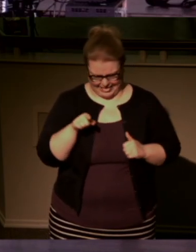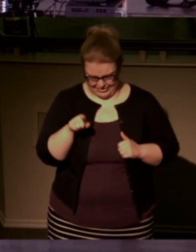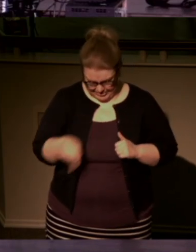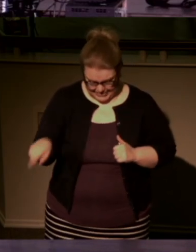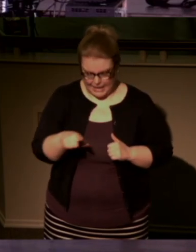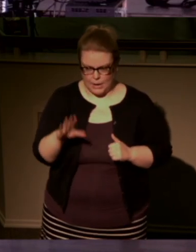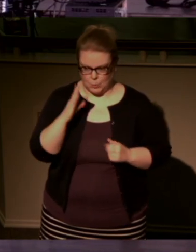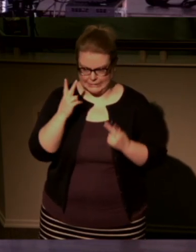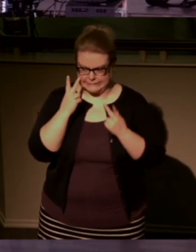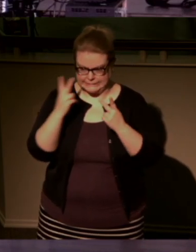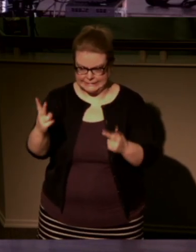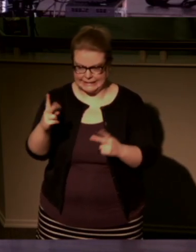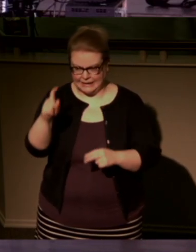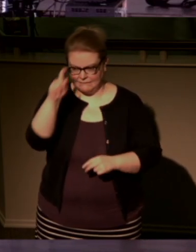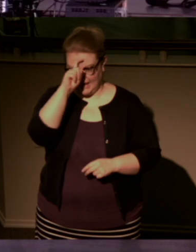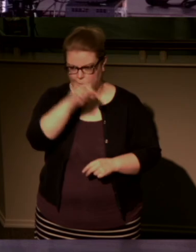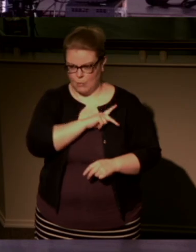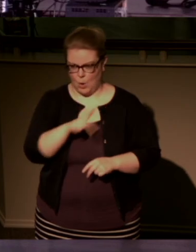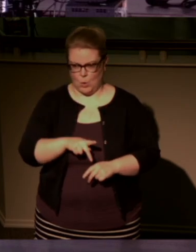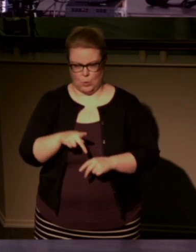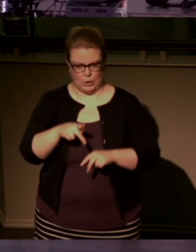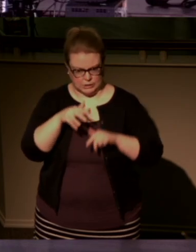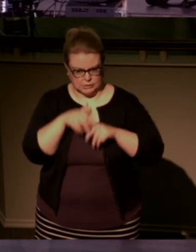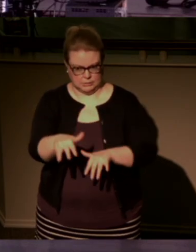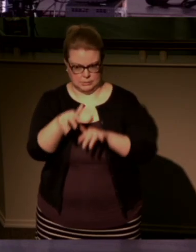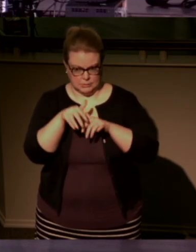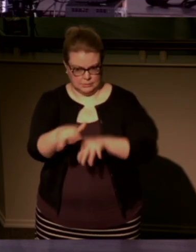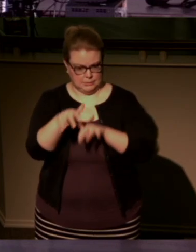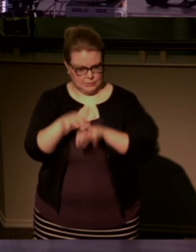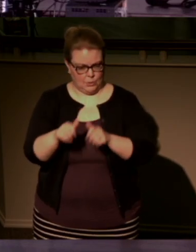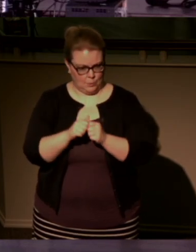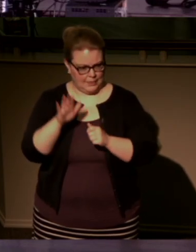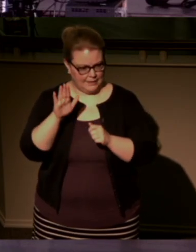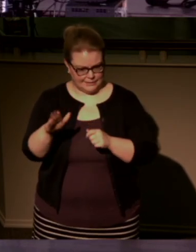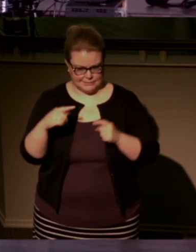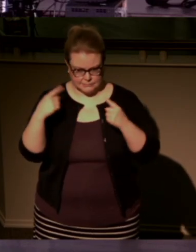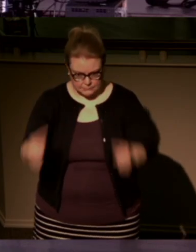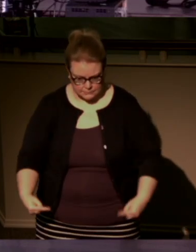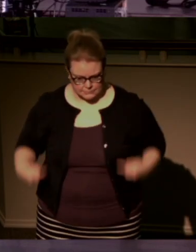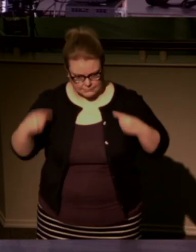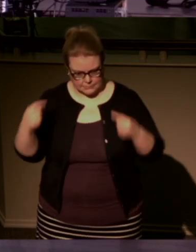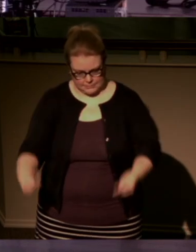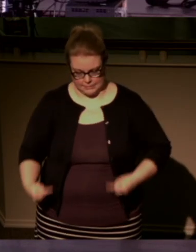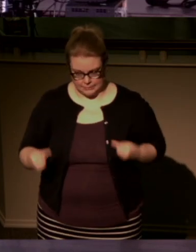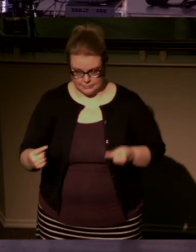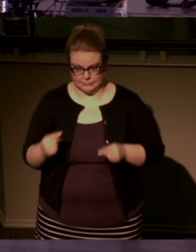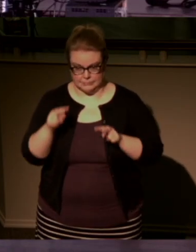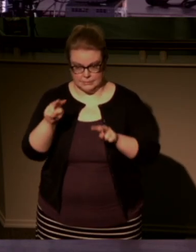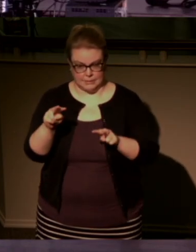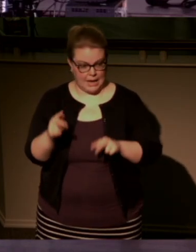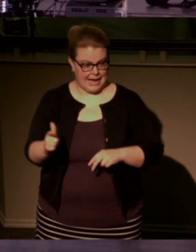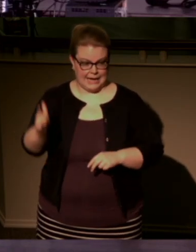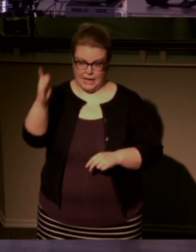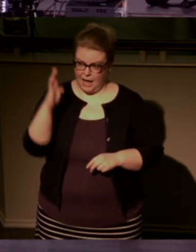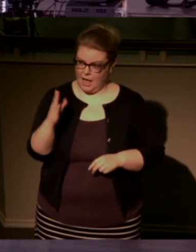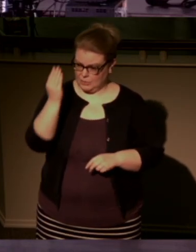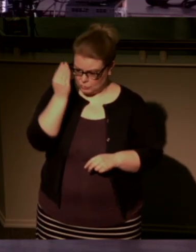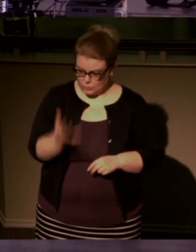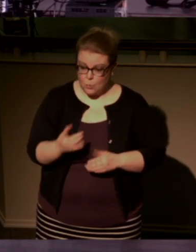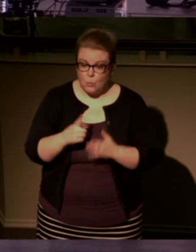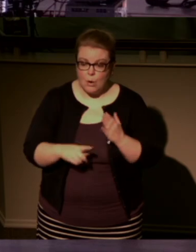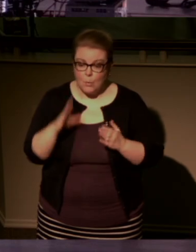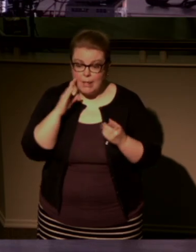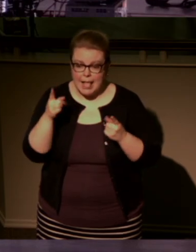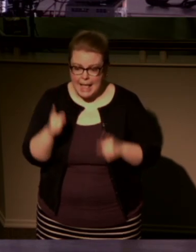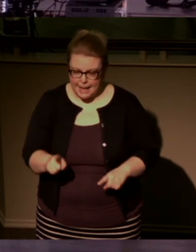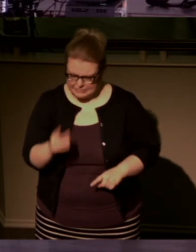come over the rise, bearing down on them in his chariots. And God tells them, here's what's going to happen. I'm going to